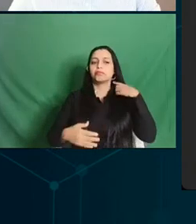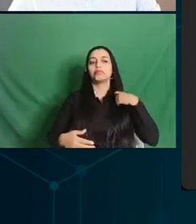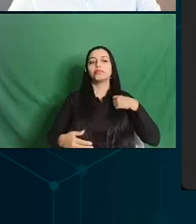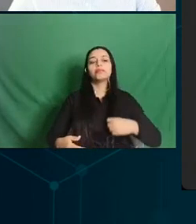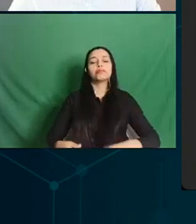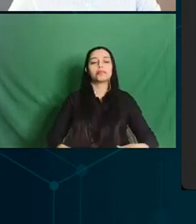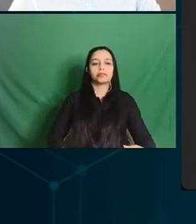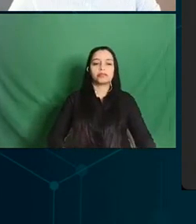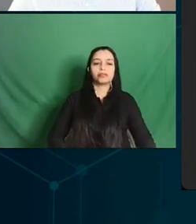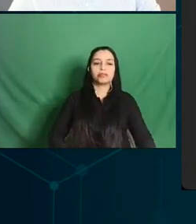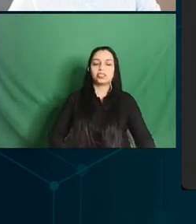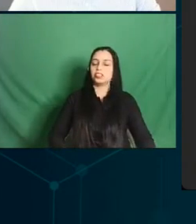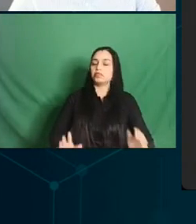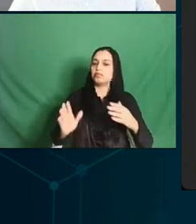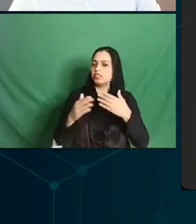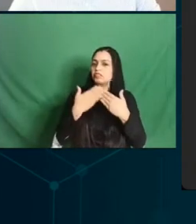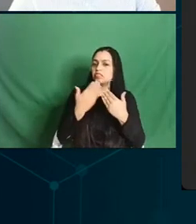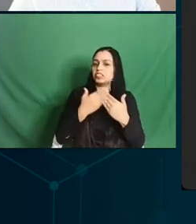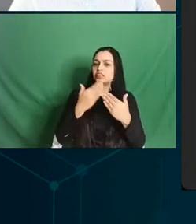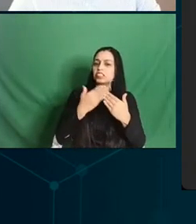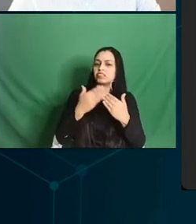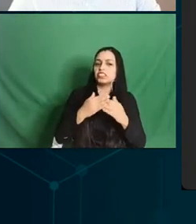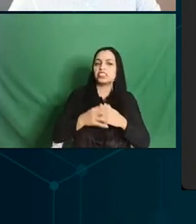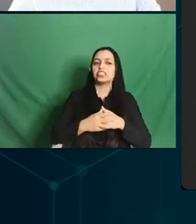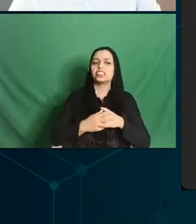That makes it very easy.